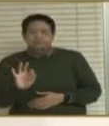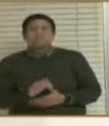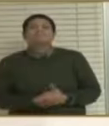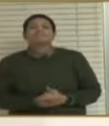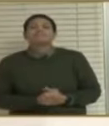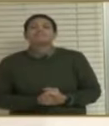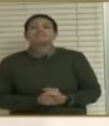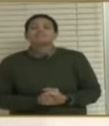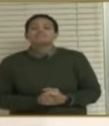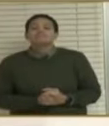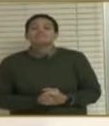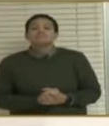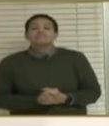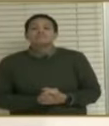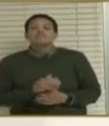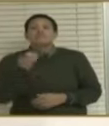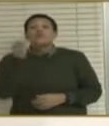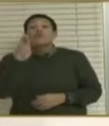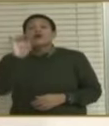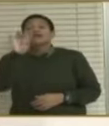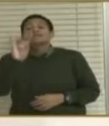876-538-3149 or